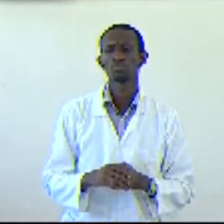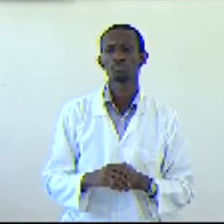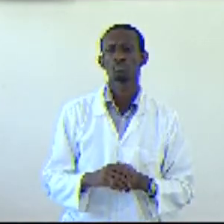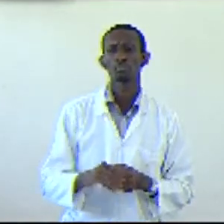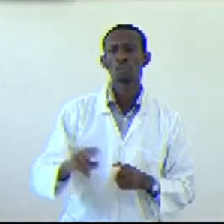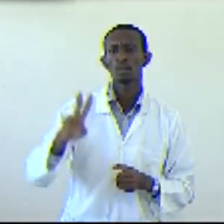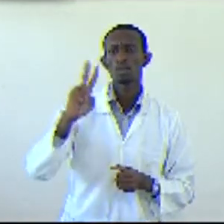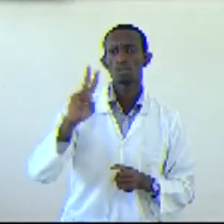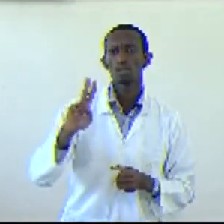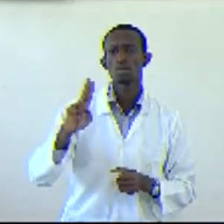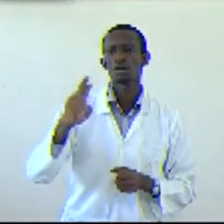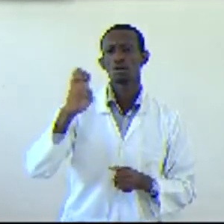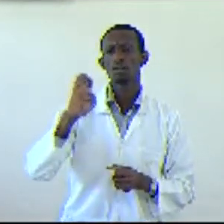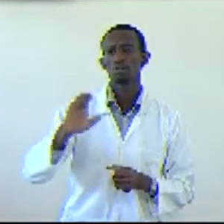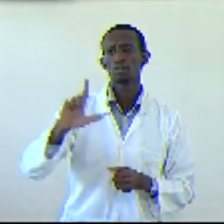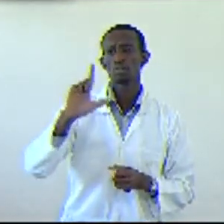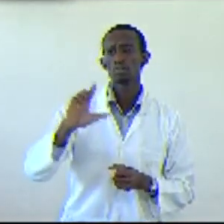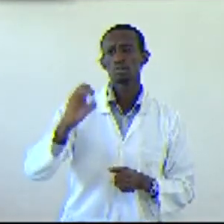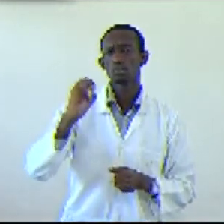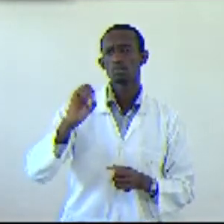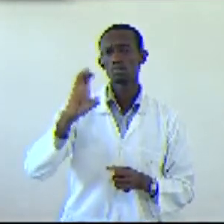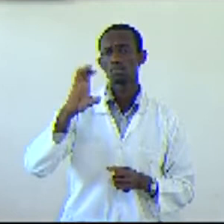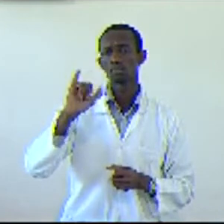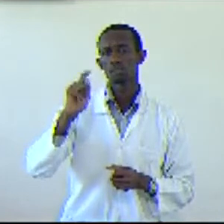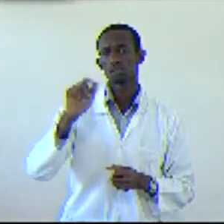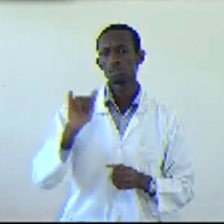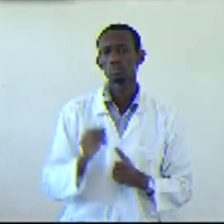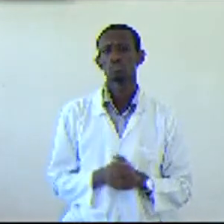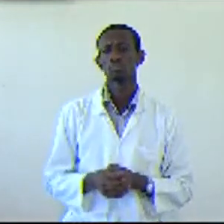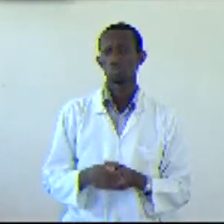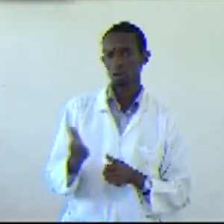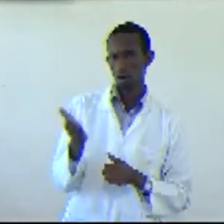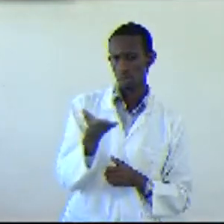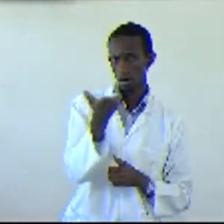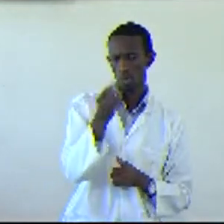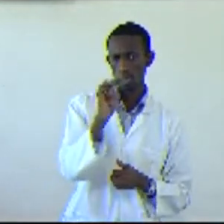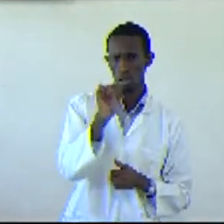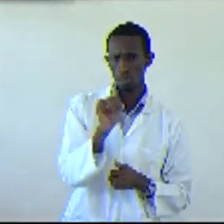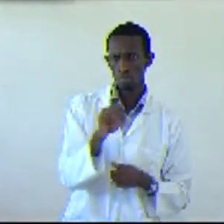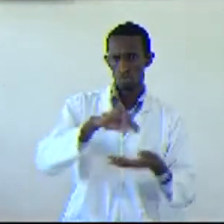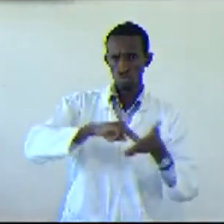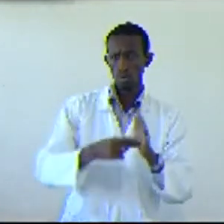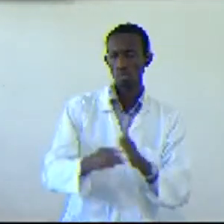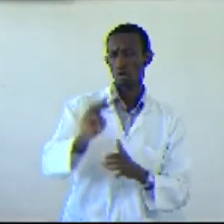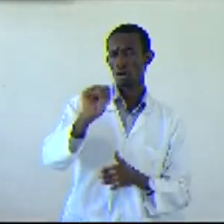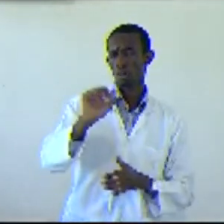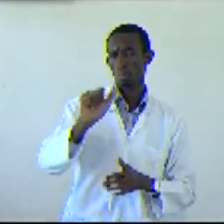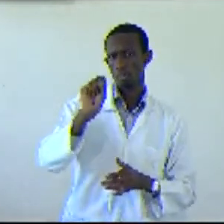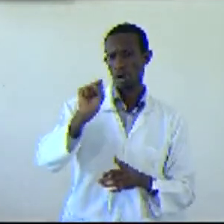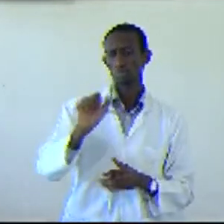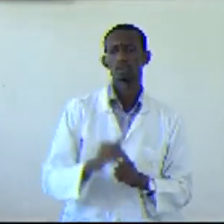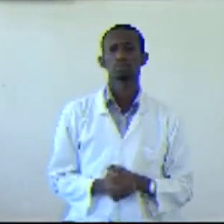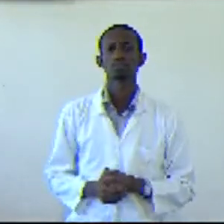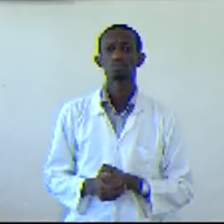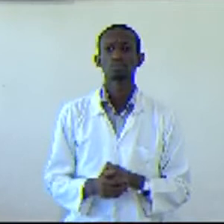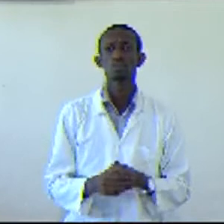and this is the mass. And here we have a linear, so simply we have